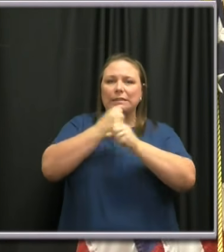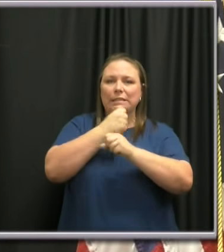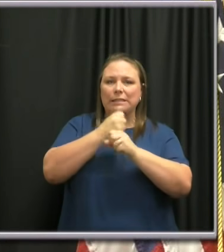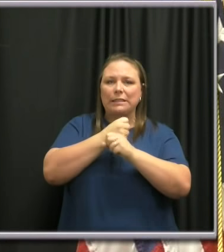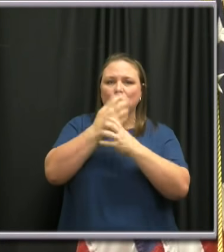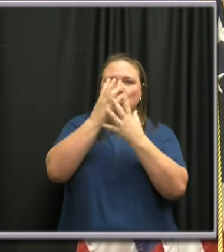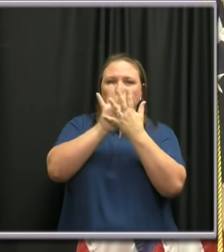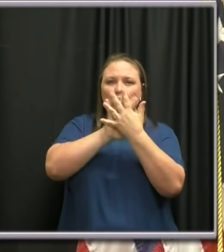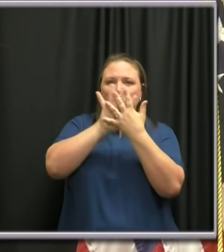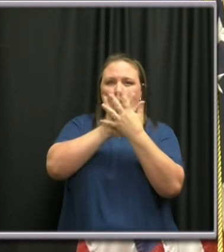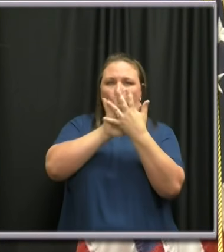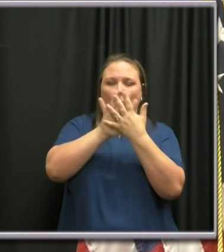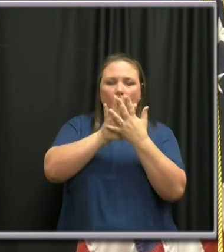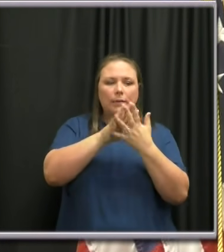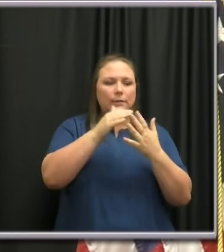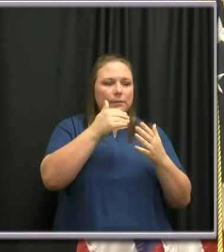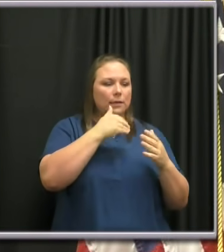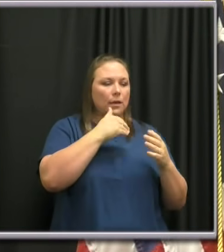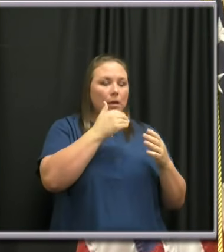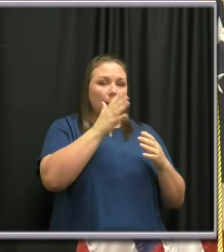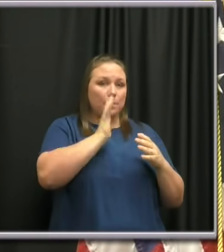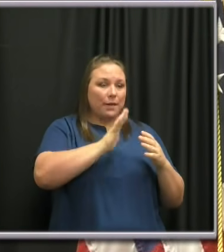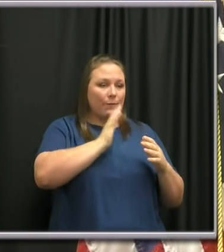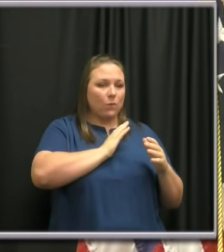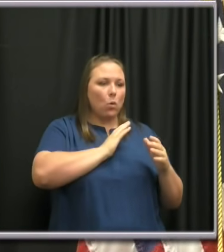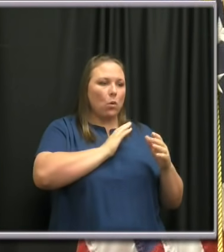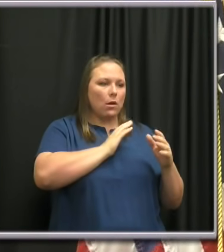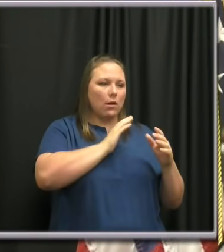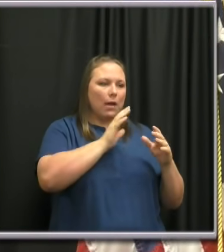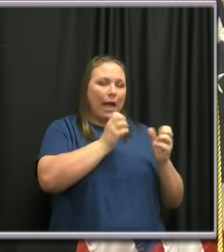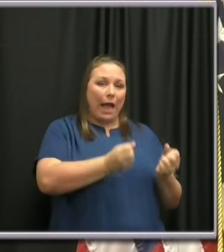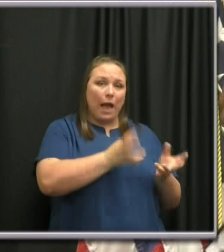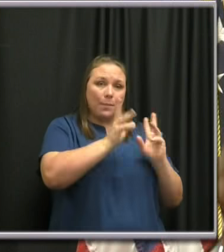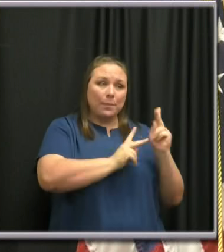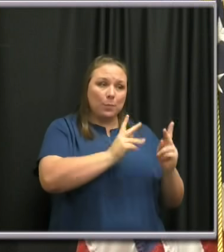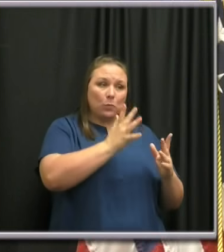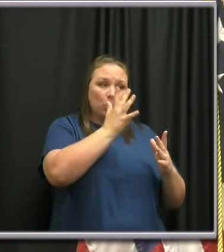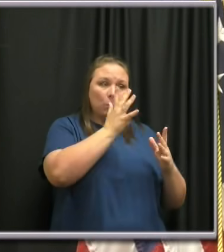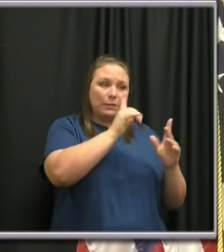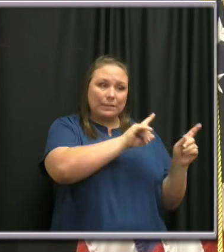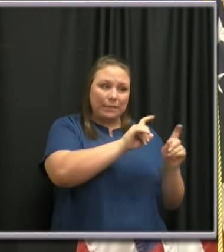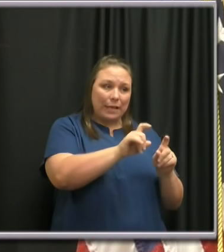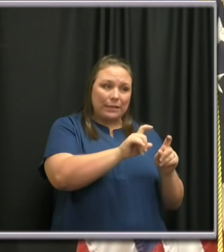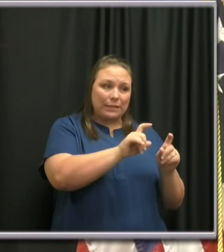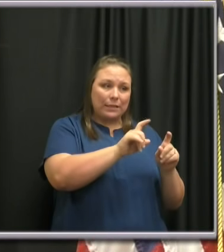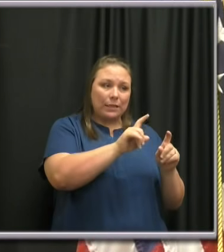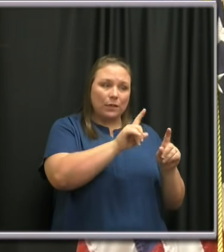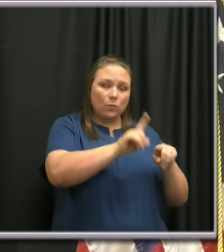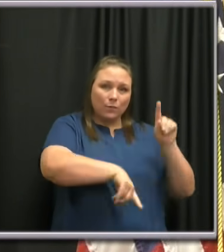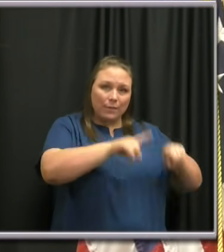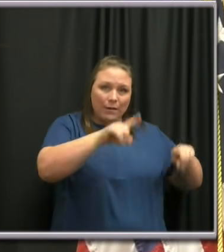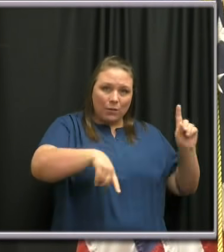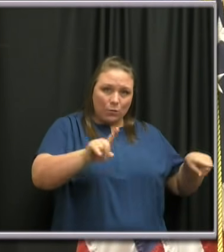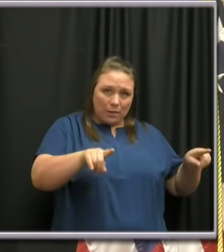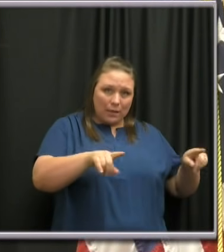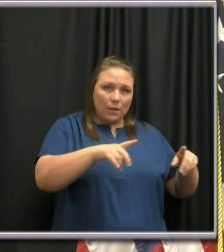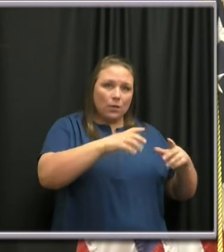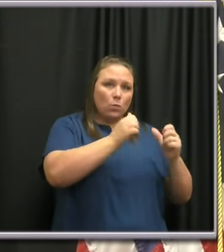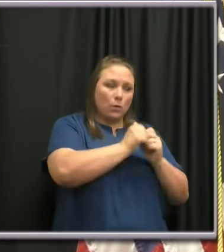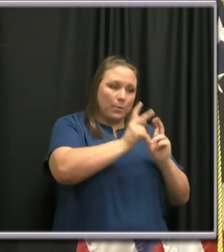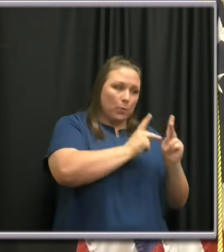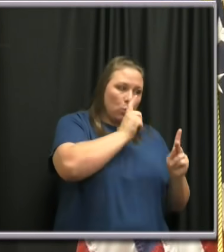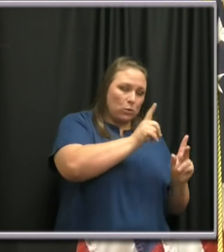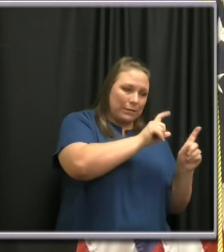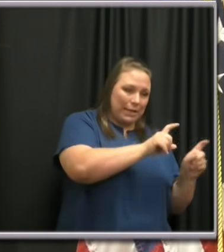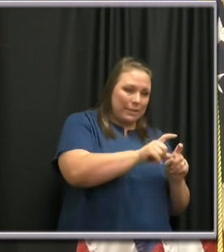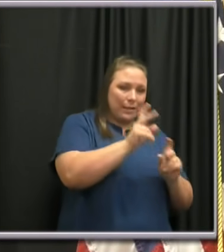that the sample of people get tested from day to day will vary in terms of how many of those folks are positive and those who are not. But on average, we've